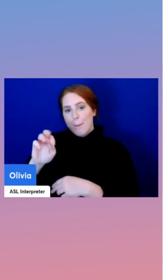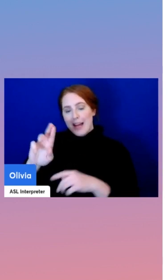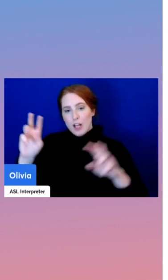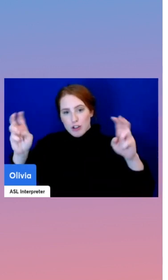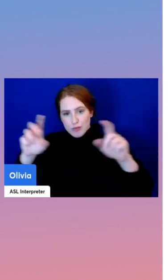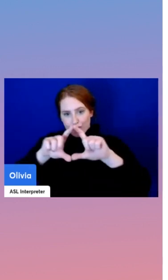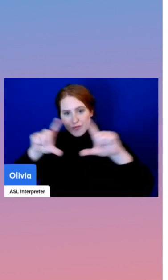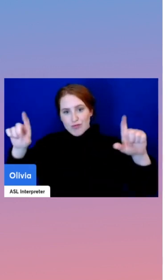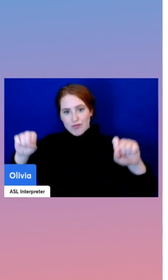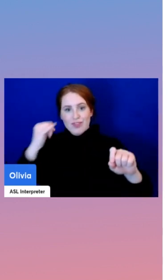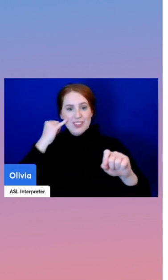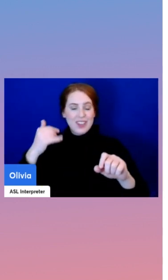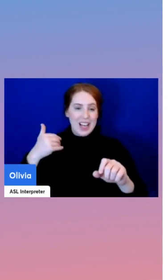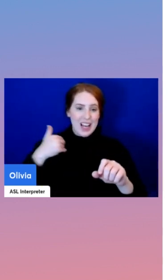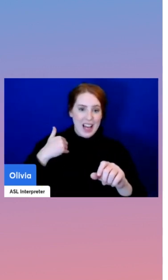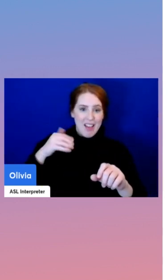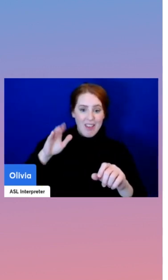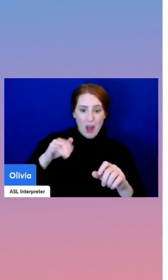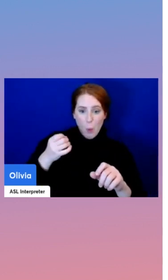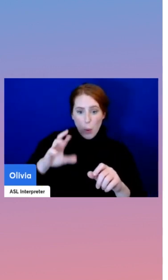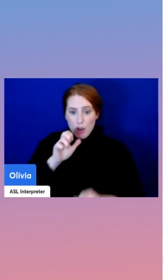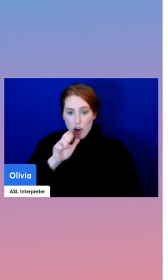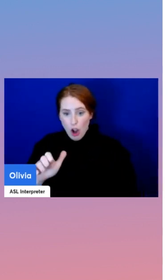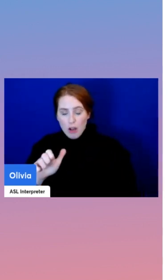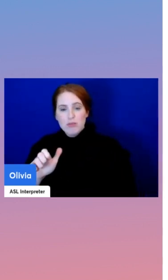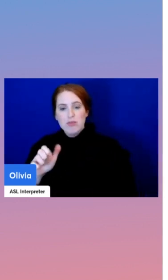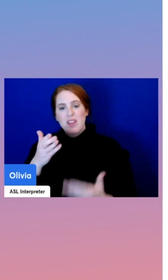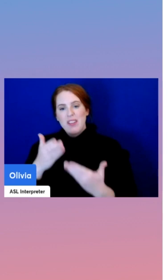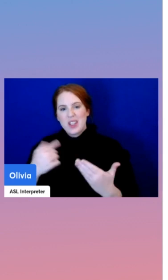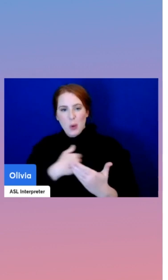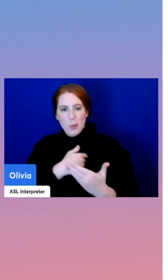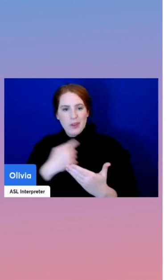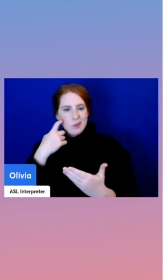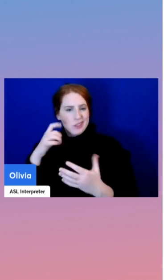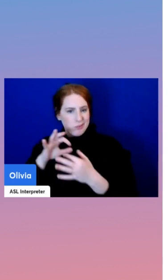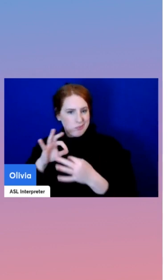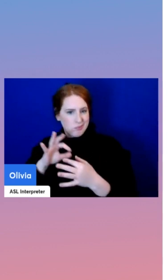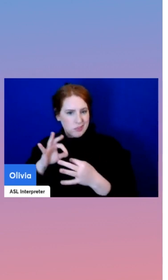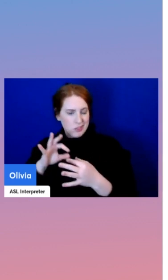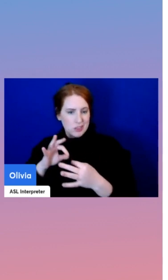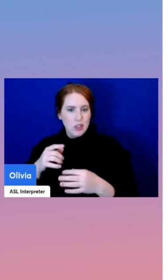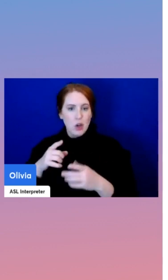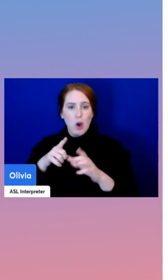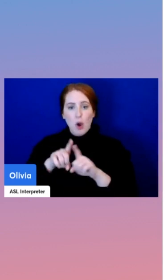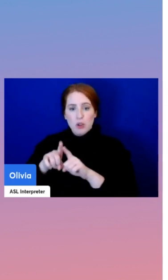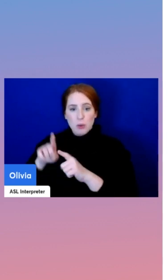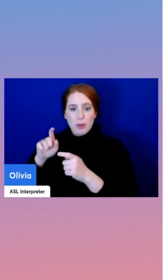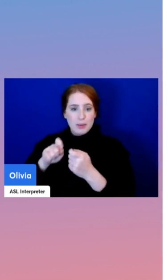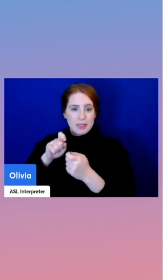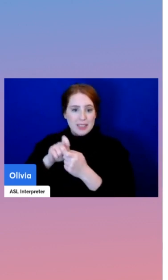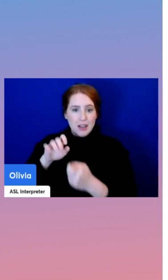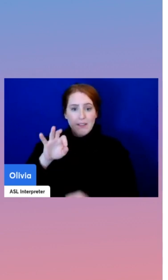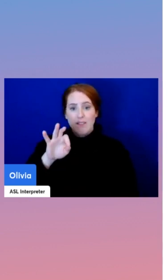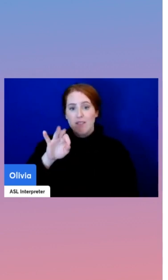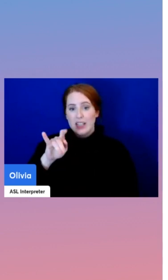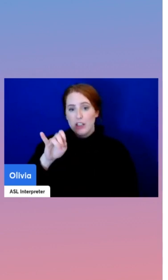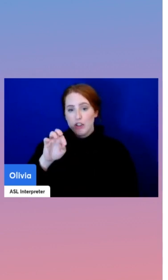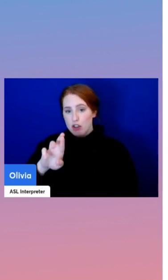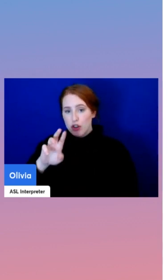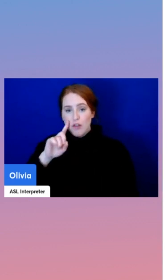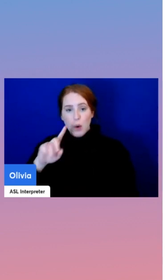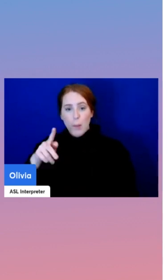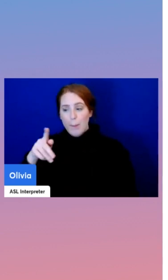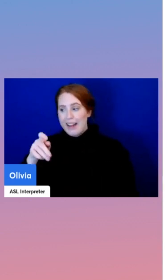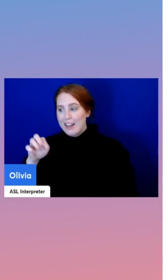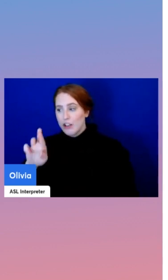or not, and some elements about what we've been discussing. I also specify here the filters for Packer to be able